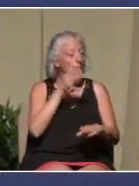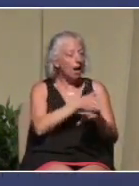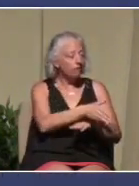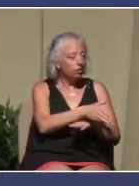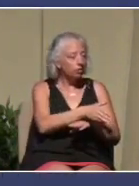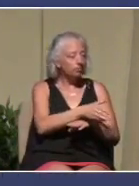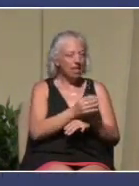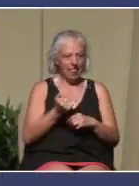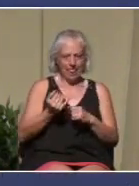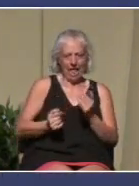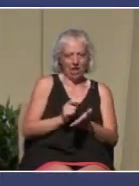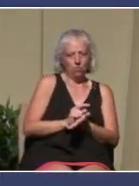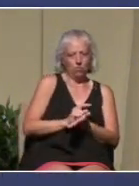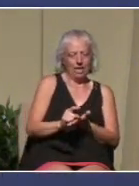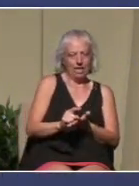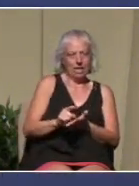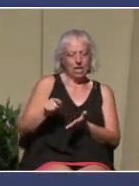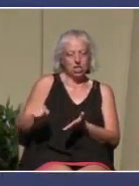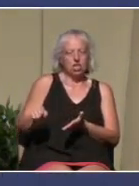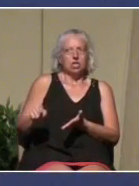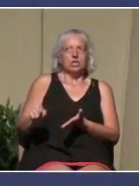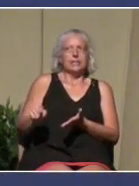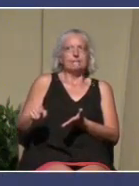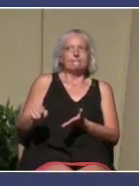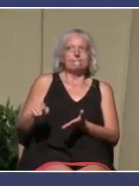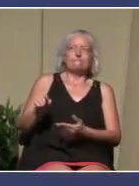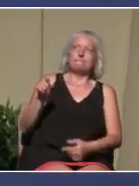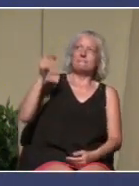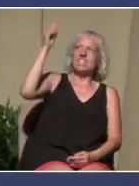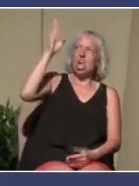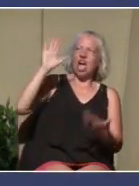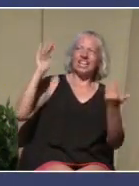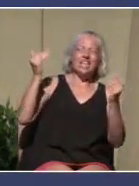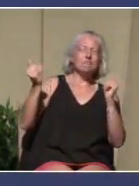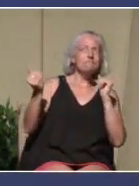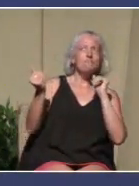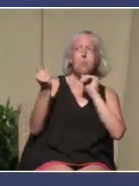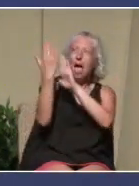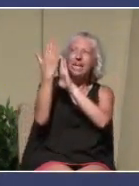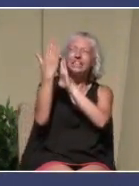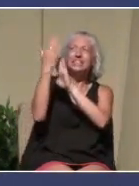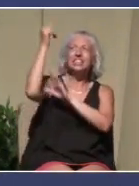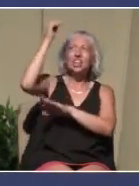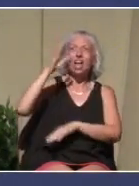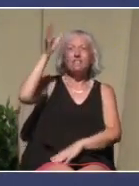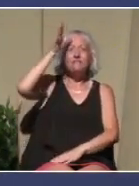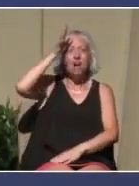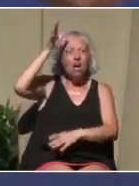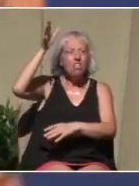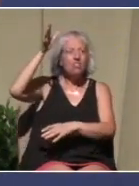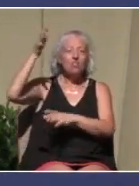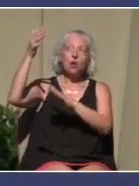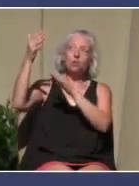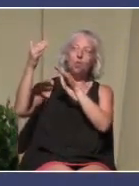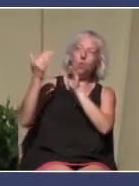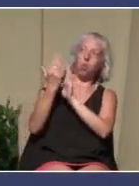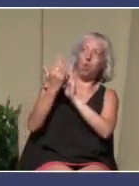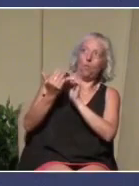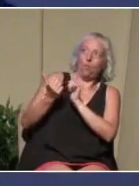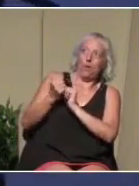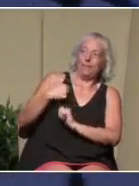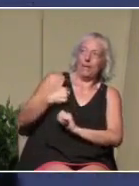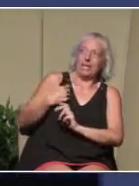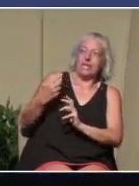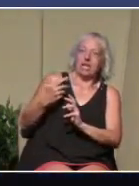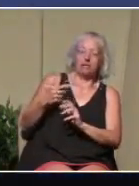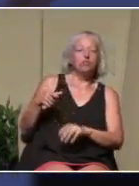in the last week of her life, she suddenly starts saying, God just seems so vividly present. God the Father, he's just so here. And as a matter of fact,